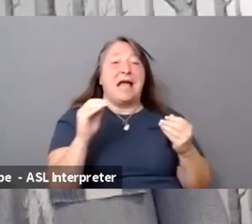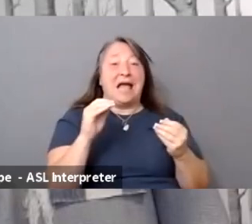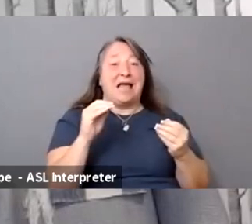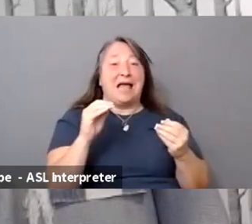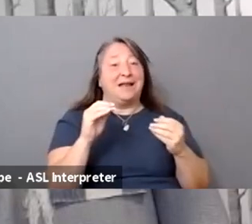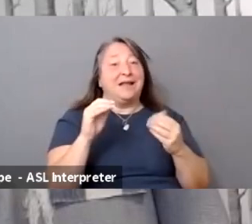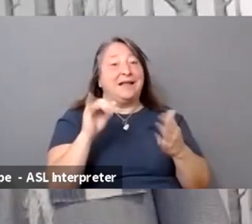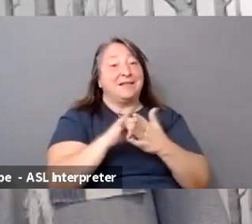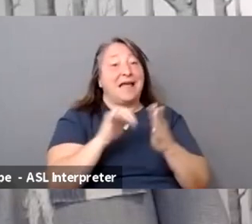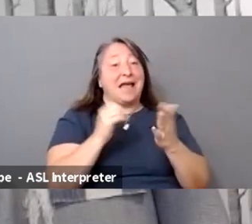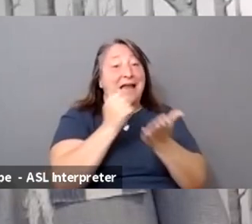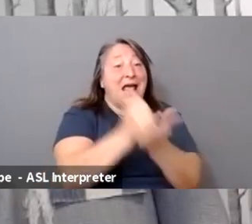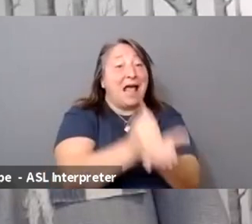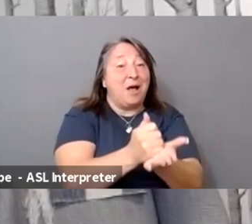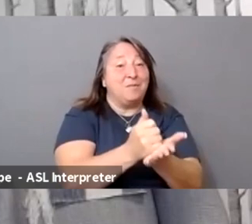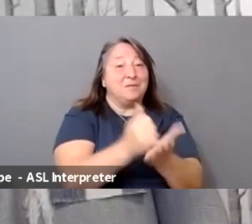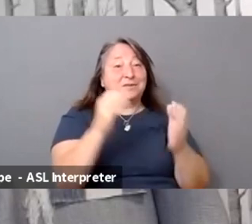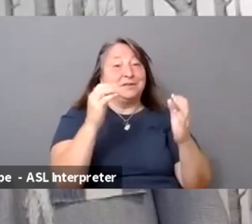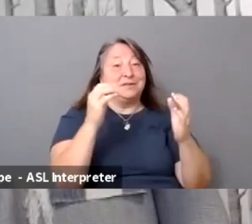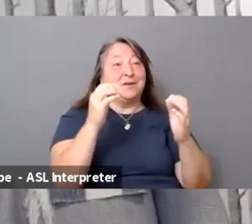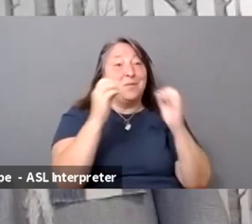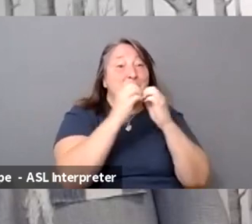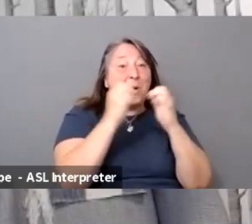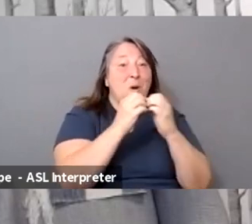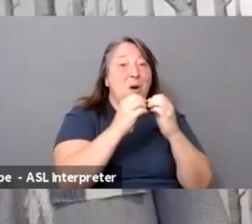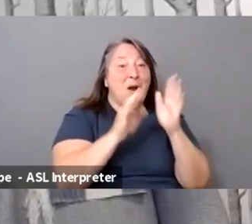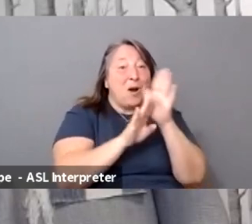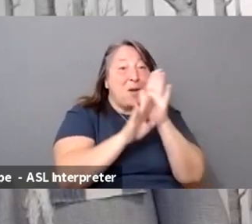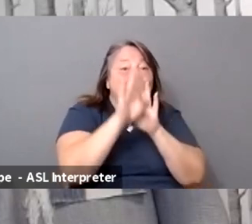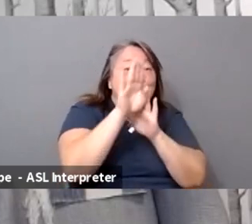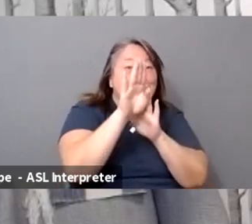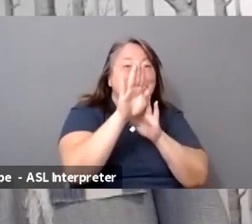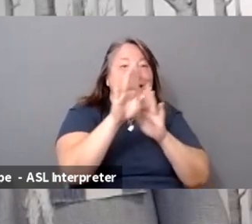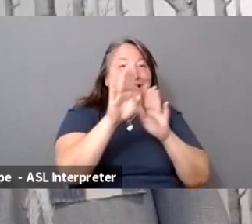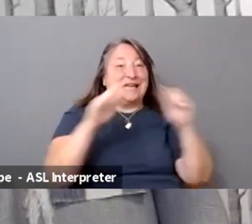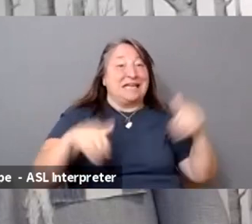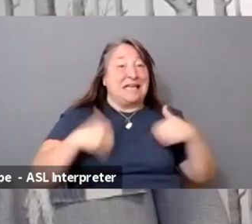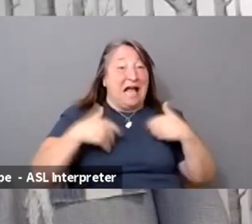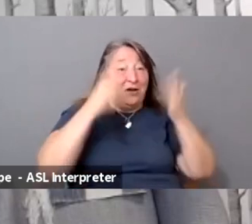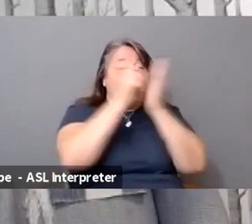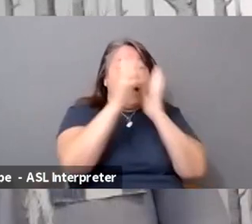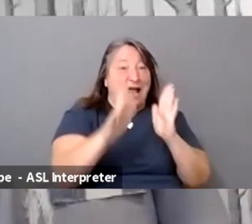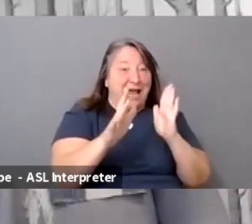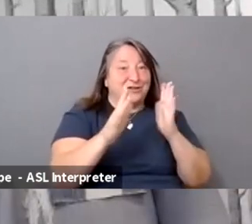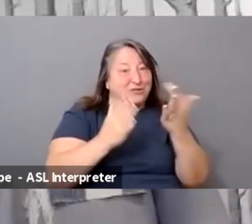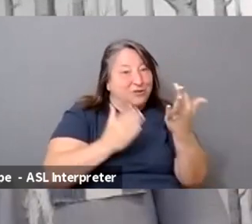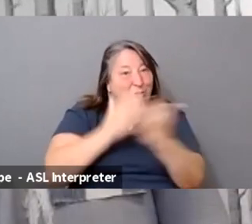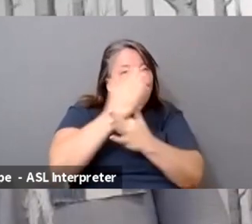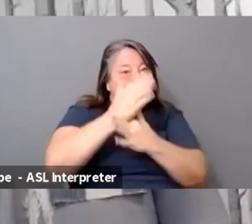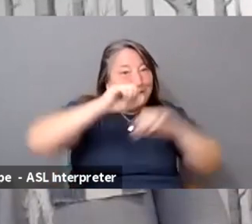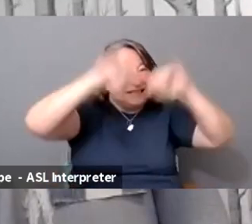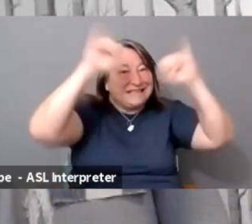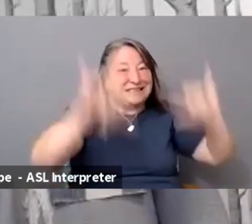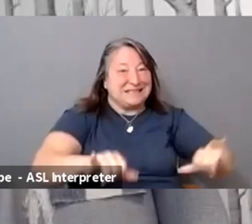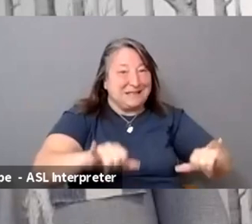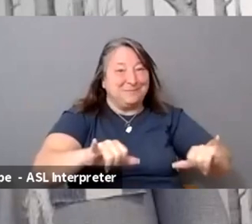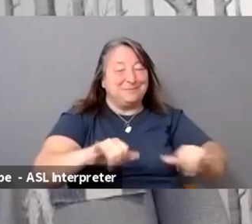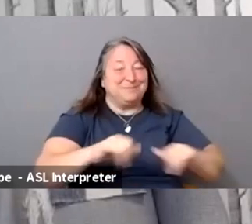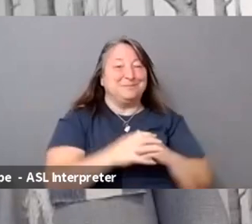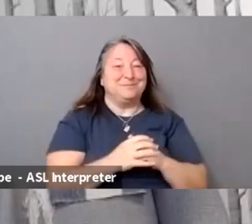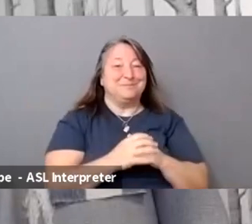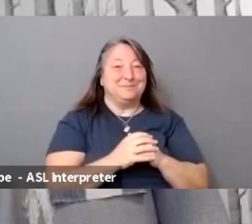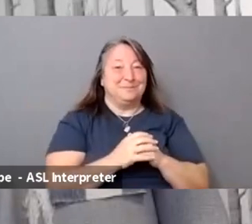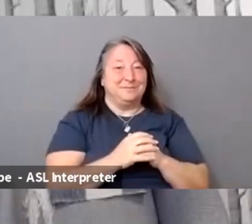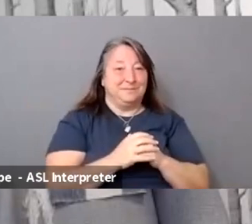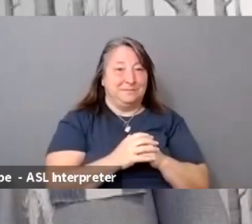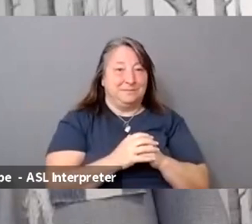leverage for young emerging writers to come up through the system through these sort of untraditional means. And